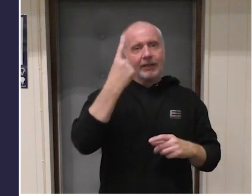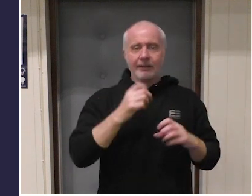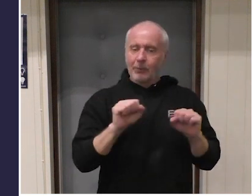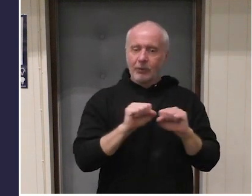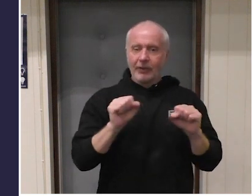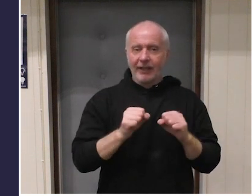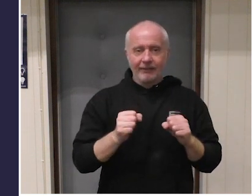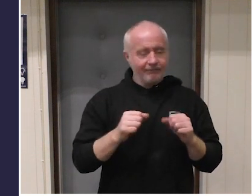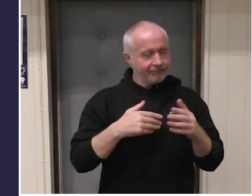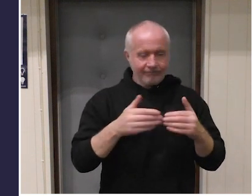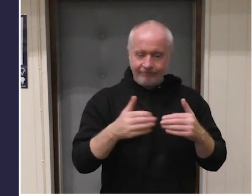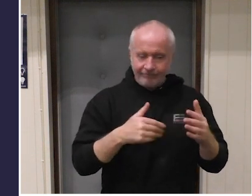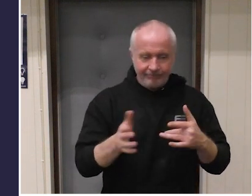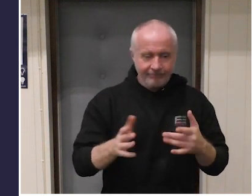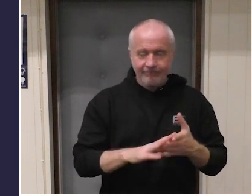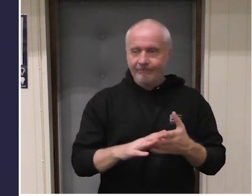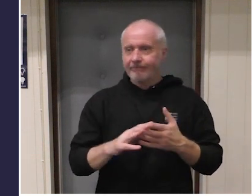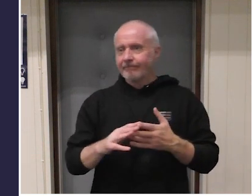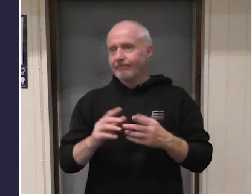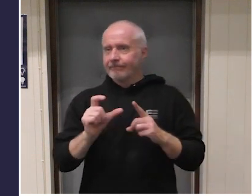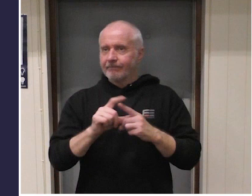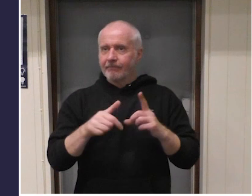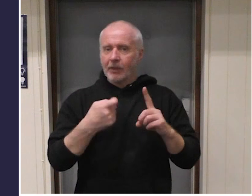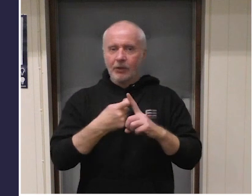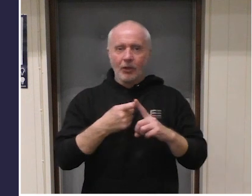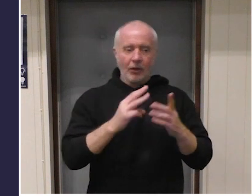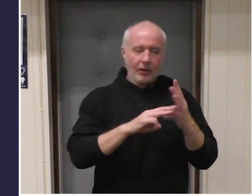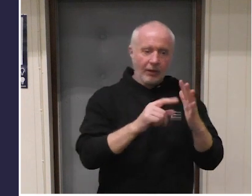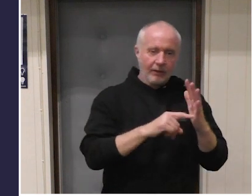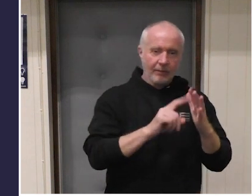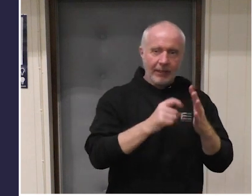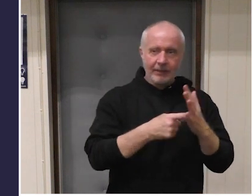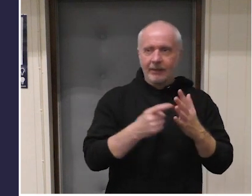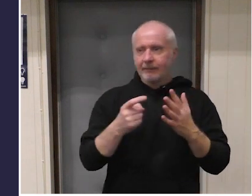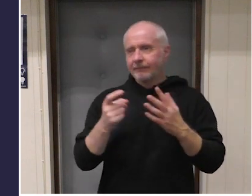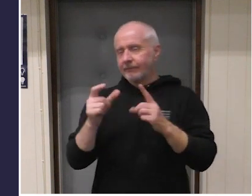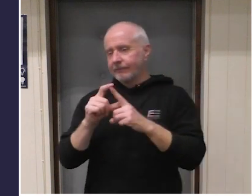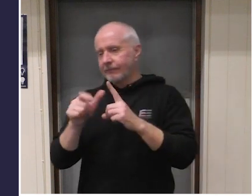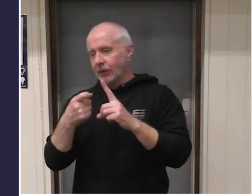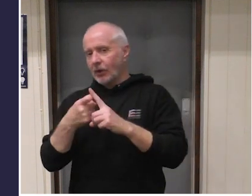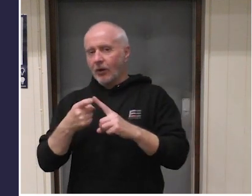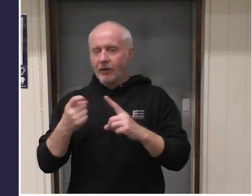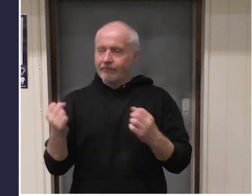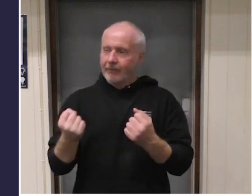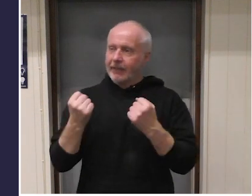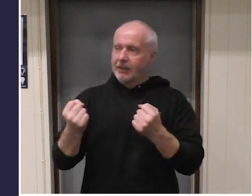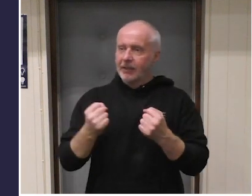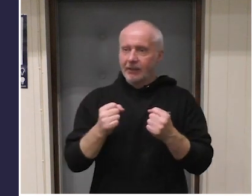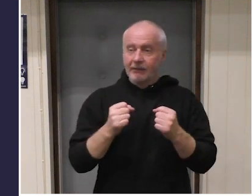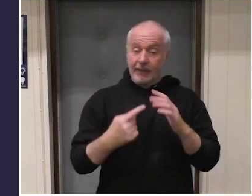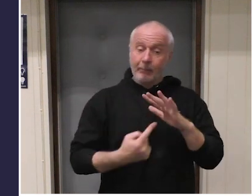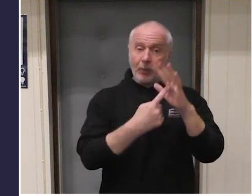are unsolved problems. Dark matter, of course, and dark energy, which you talked about just now, is very important and